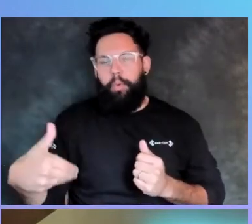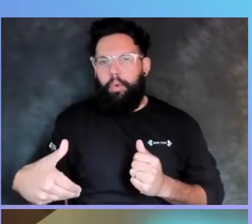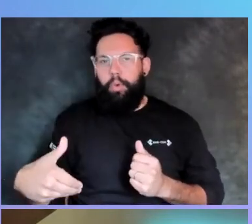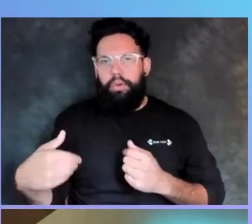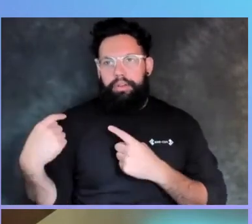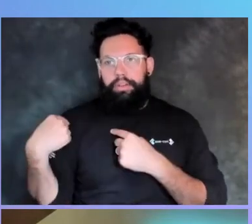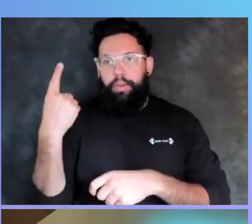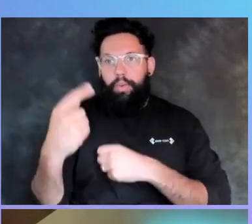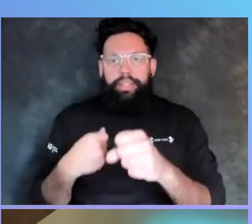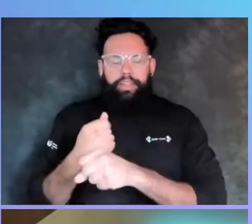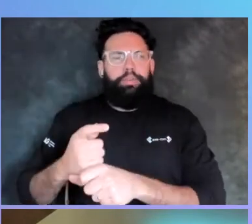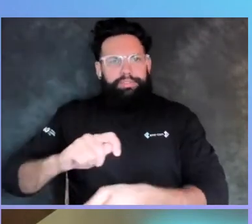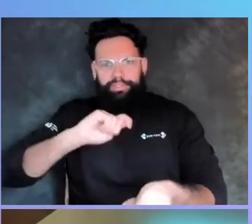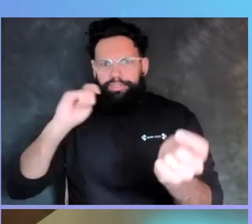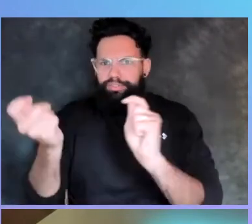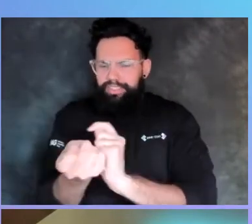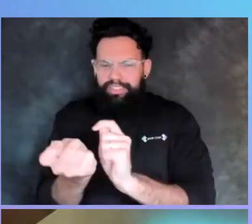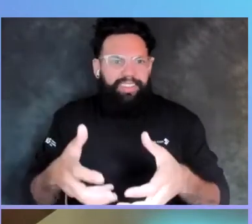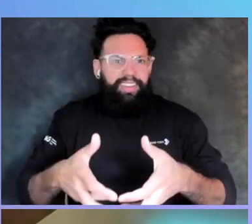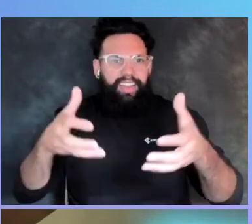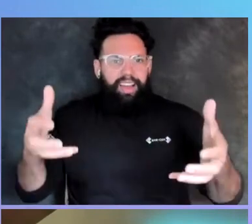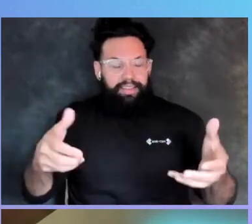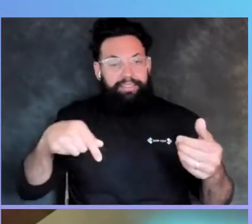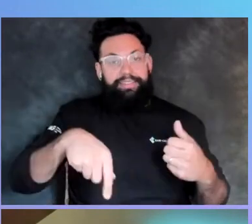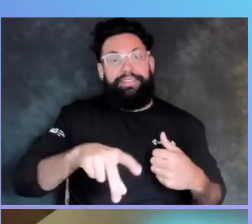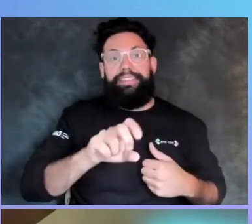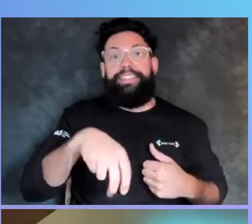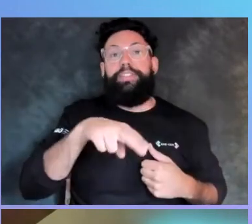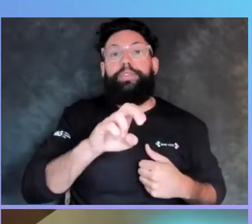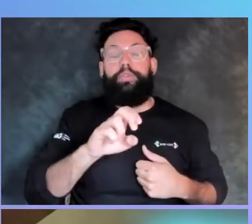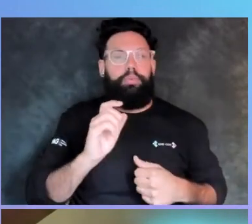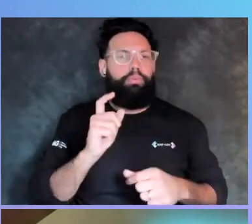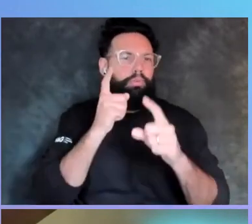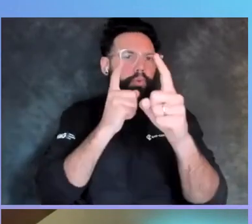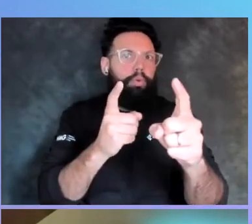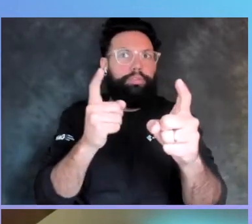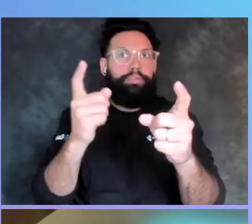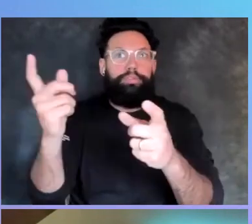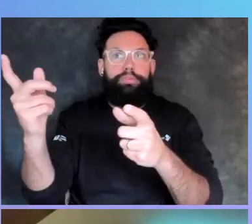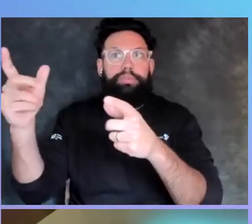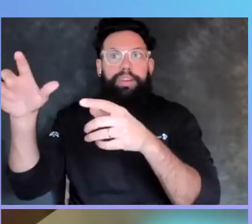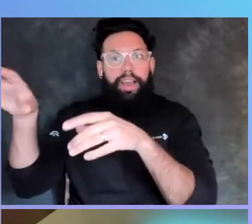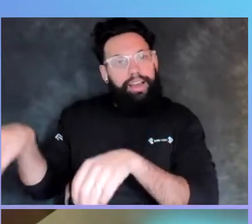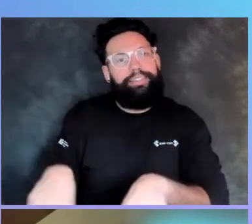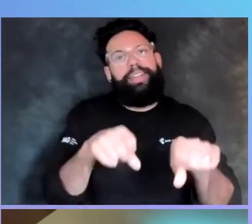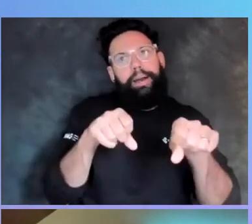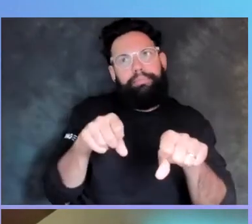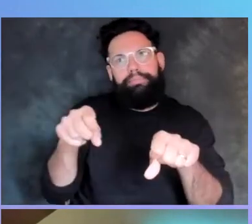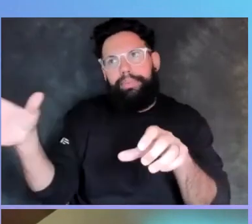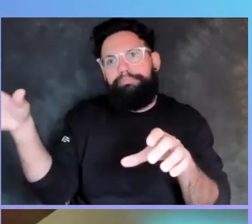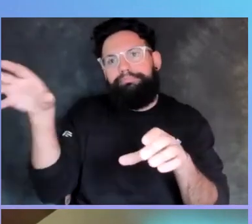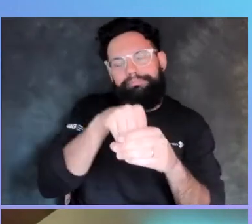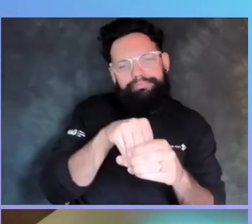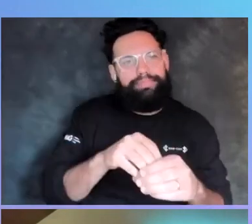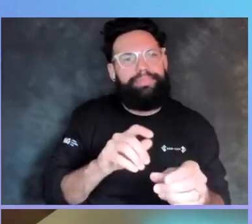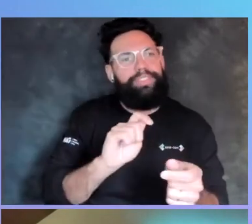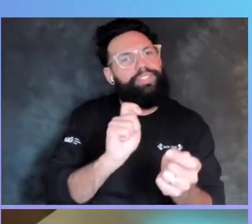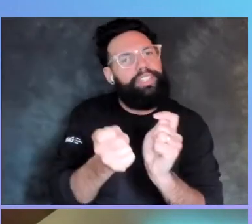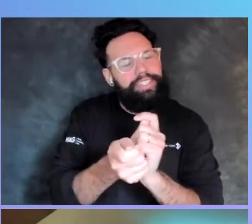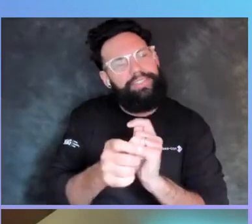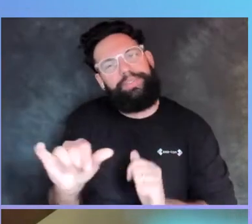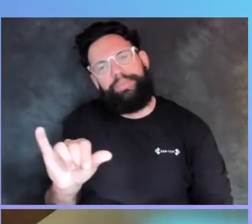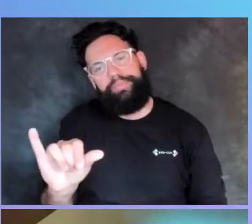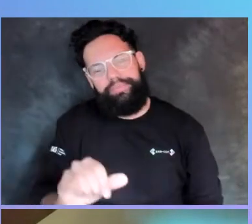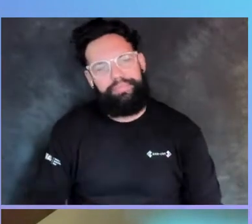year. And here at Deque, we're working on making sure that we adopt these changes in a way that makes sense. So in the last